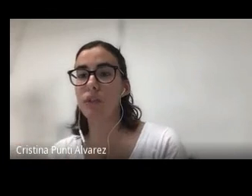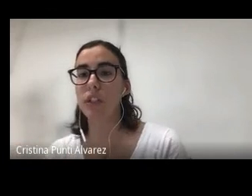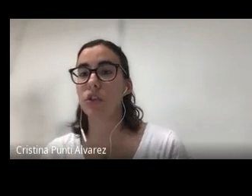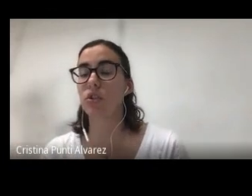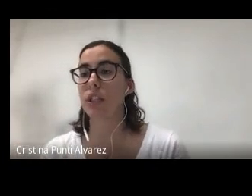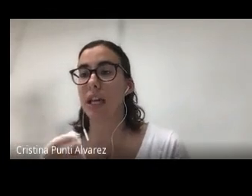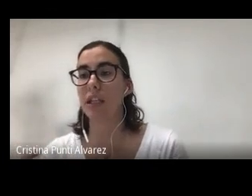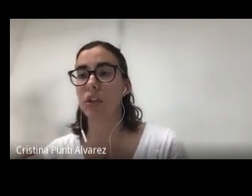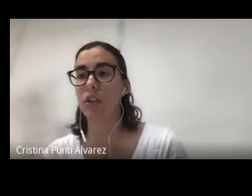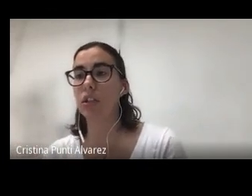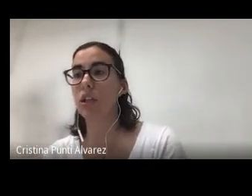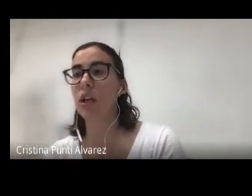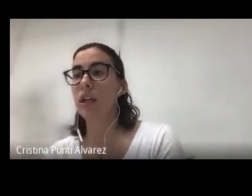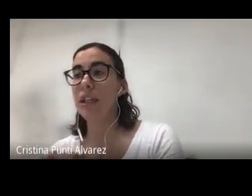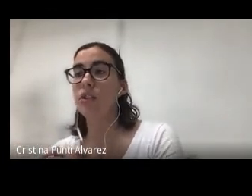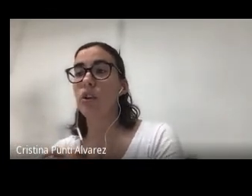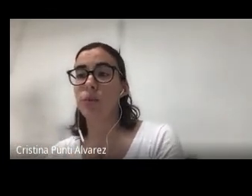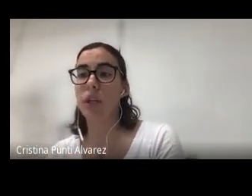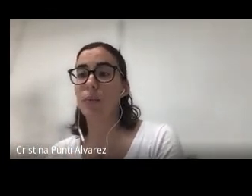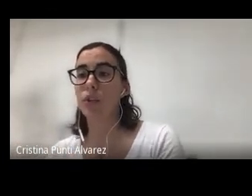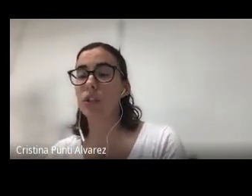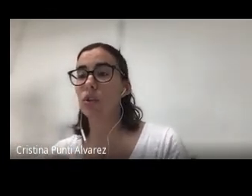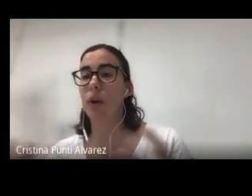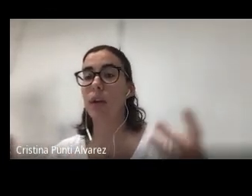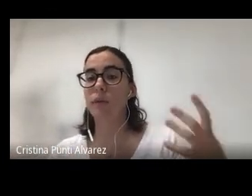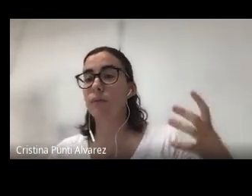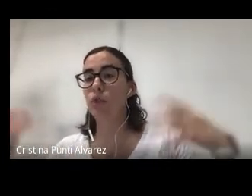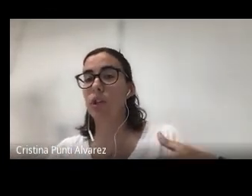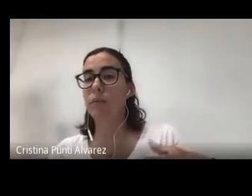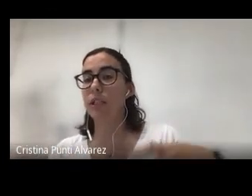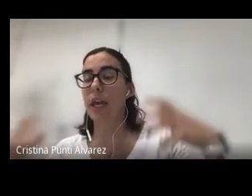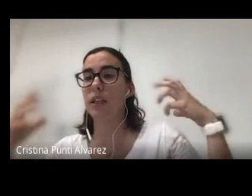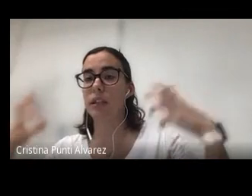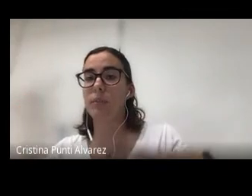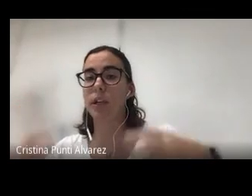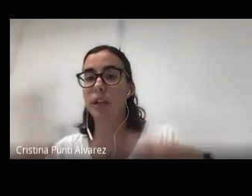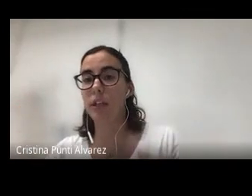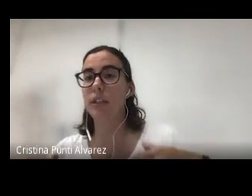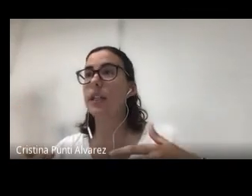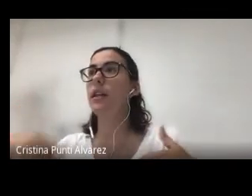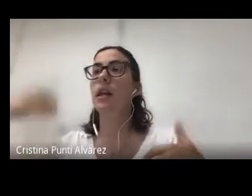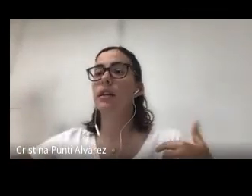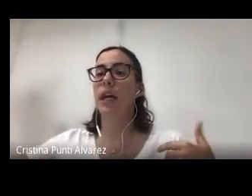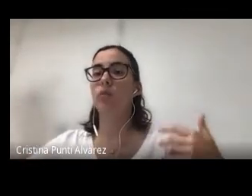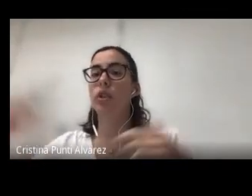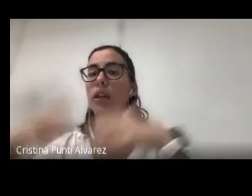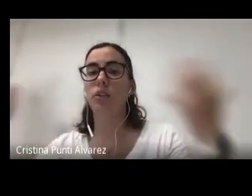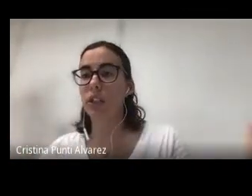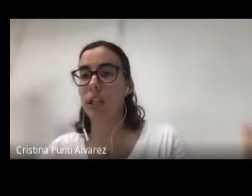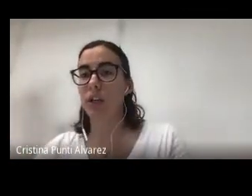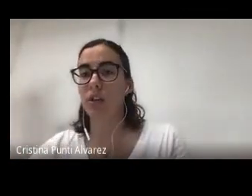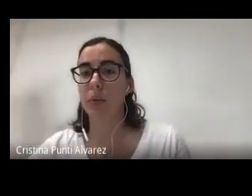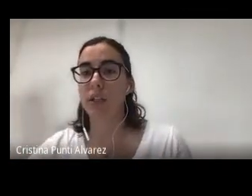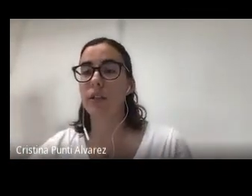to all of this, also the signing context is really important. So I wouldn't be signing similarly here inside than outside